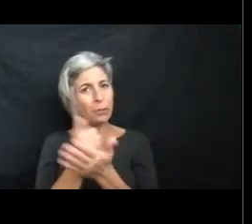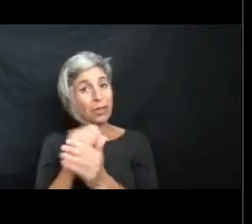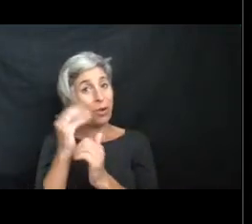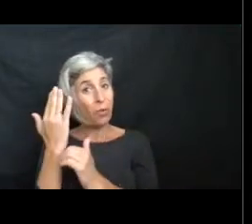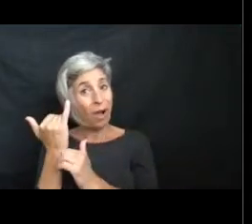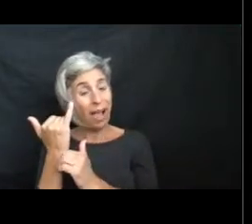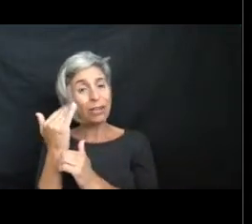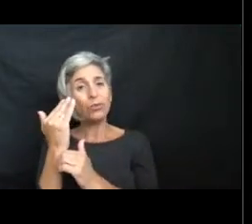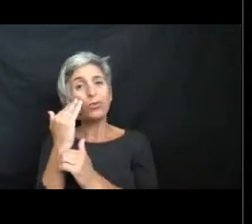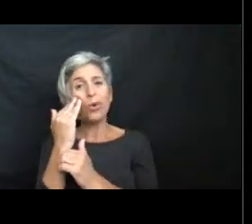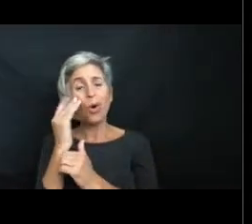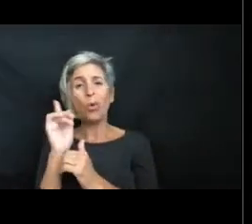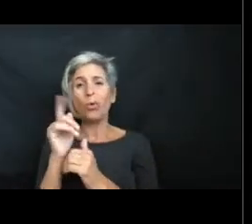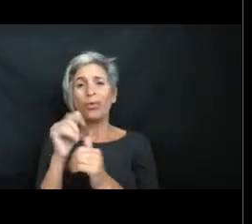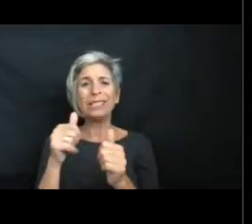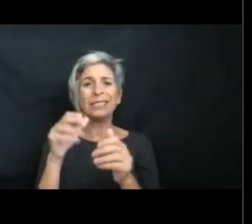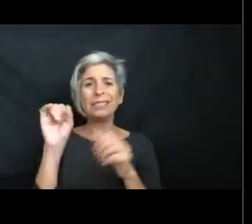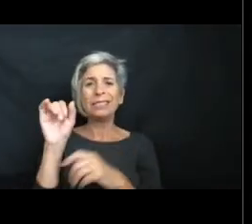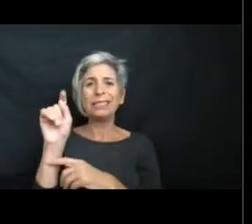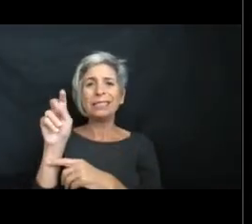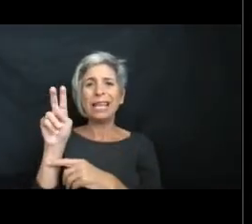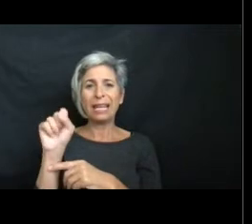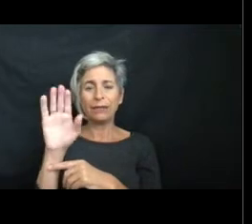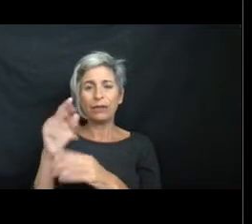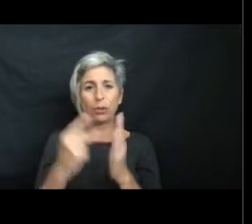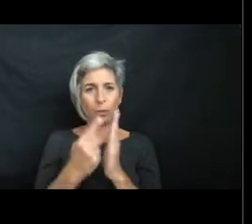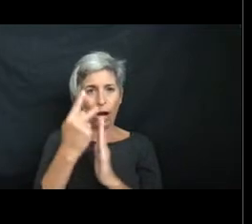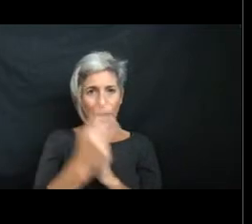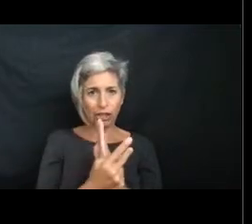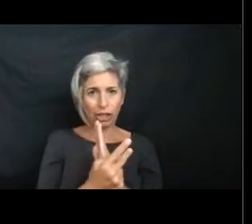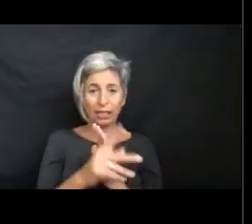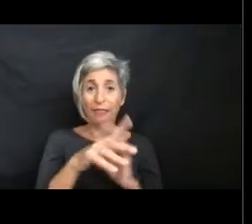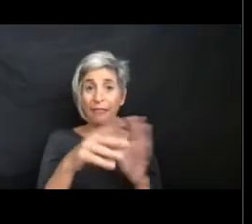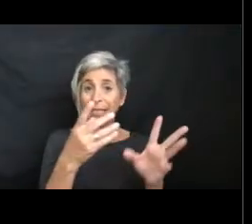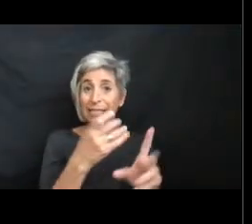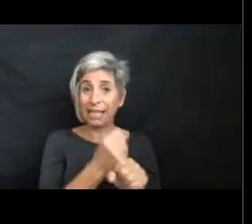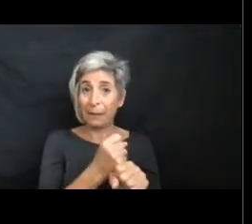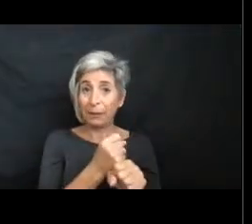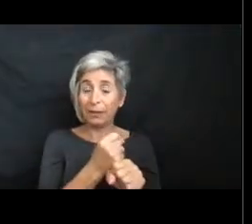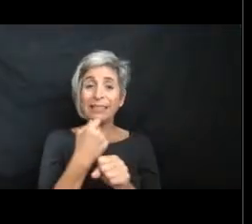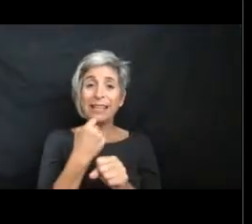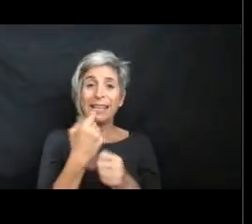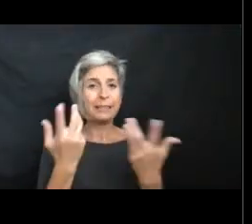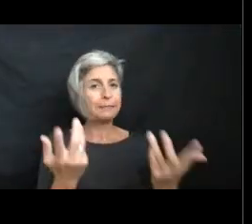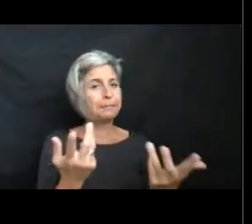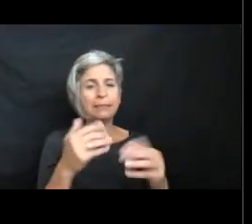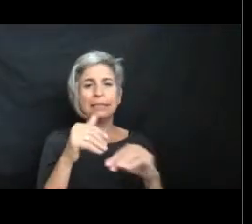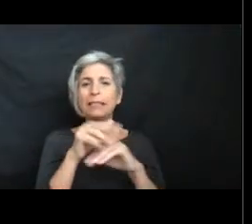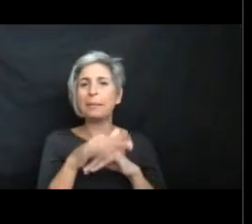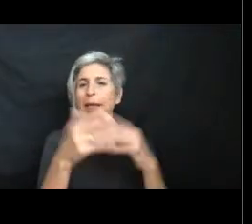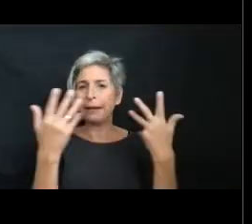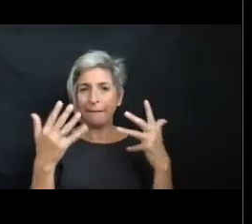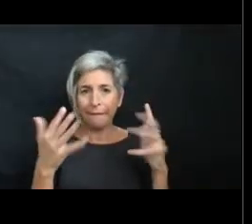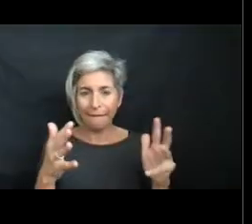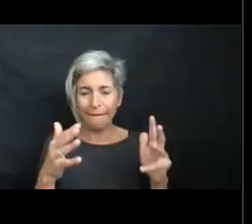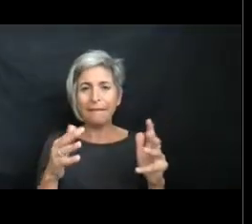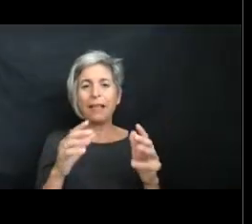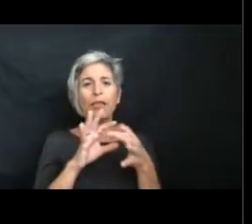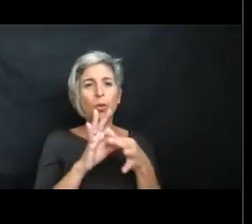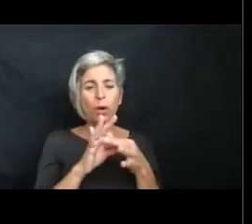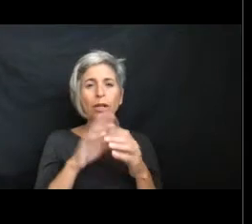your project is at and where it has been. So in this summary, it's just been submitted and a coordinator